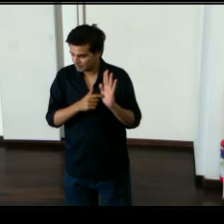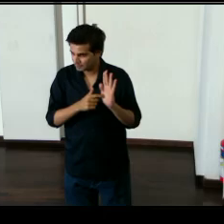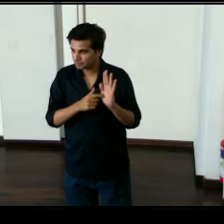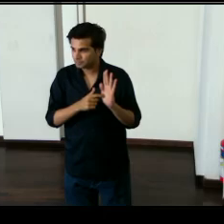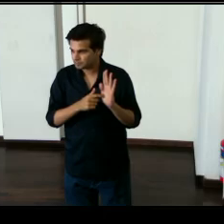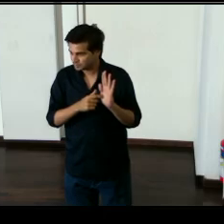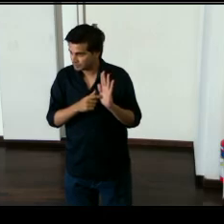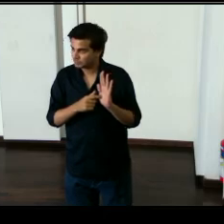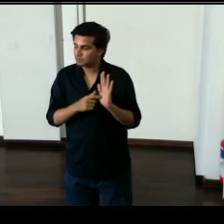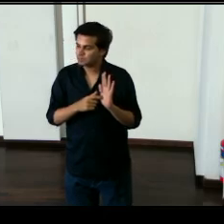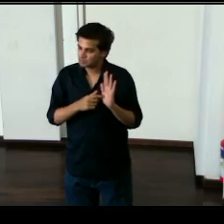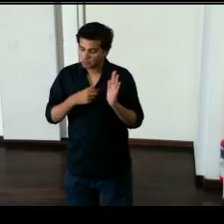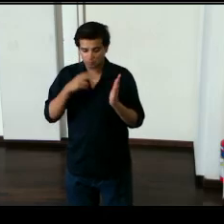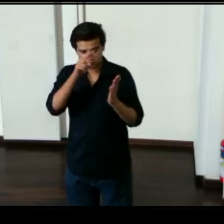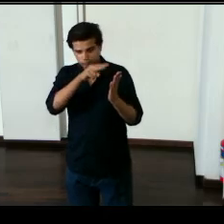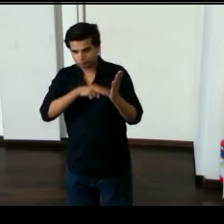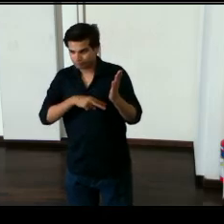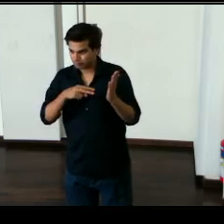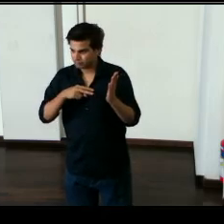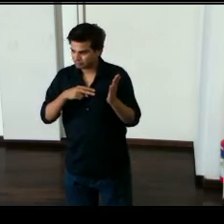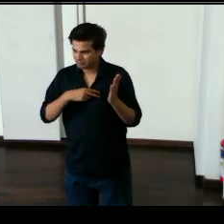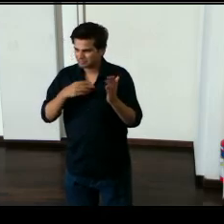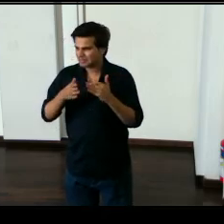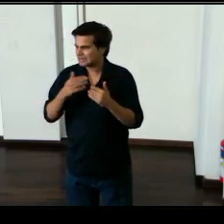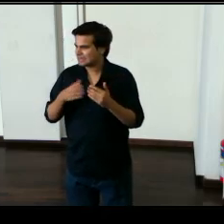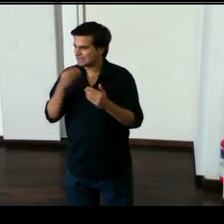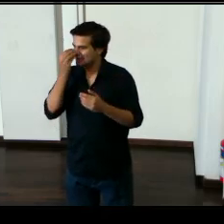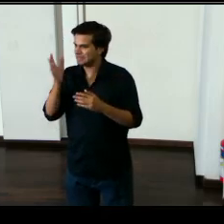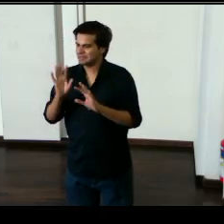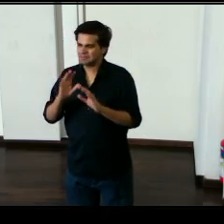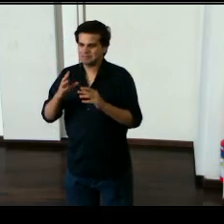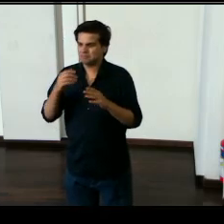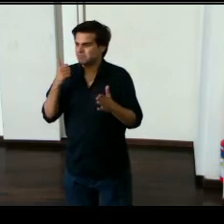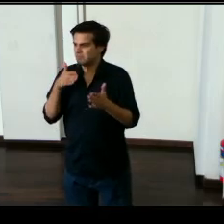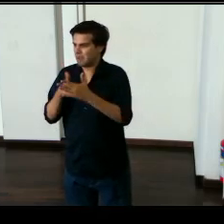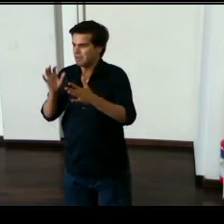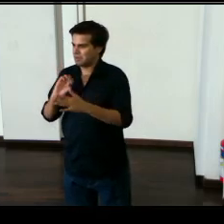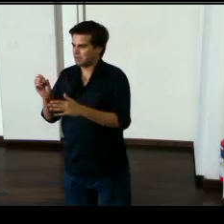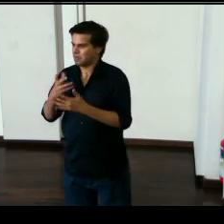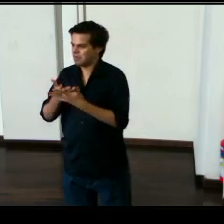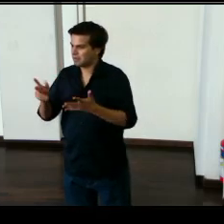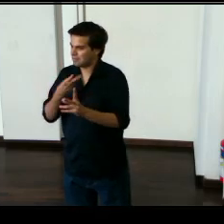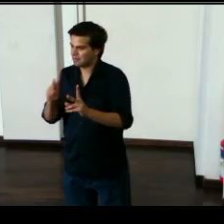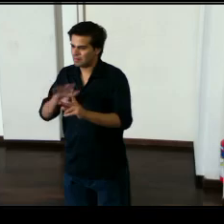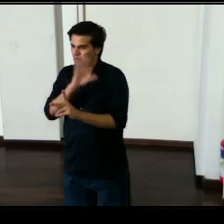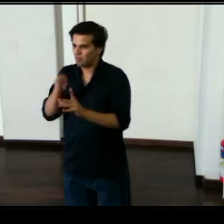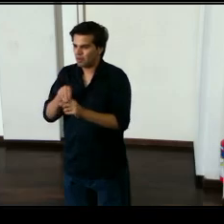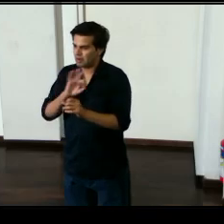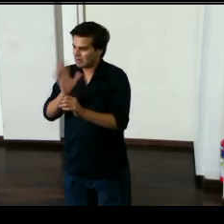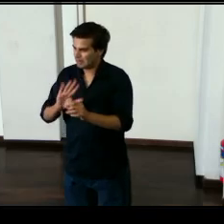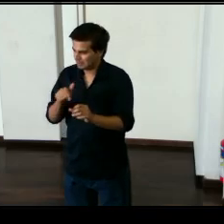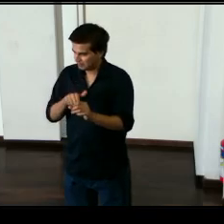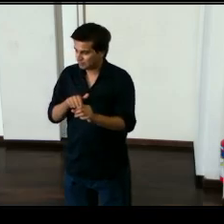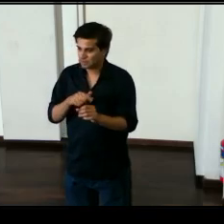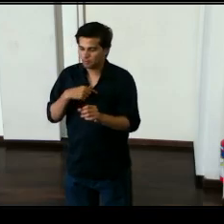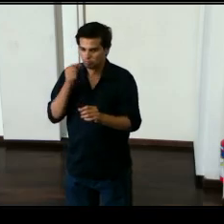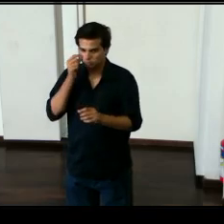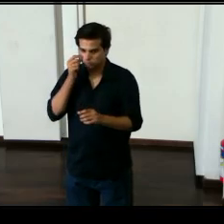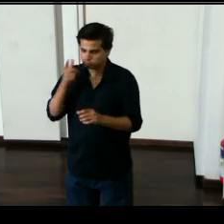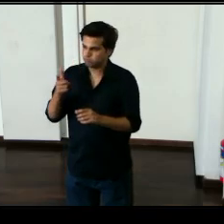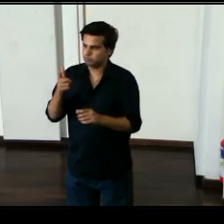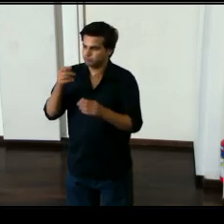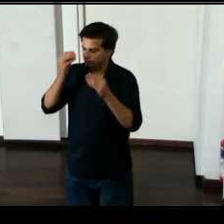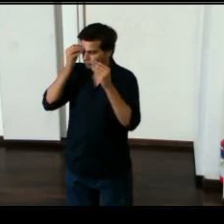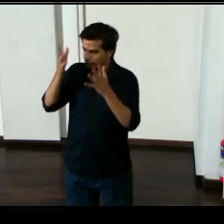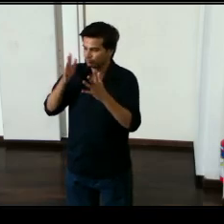not difficult to actually look at the kind of range of material that they have. So that itself is an eye-opener for any number